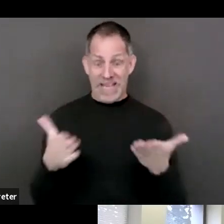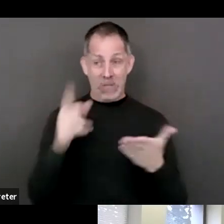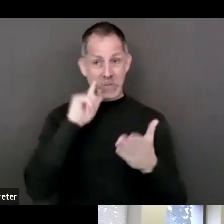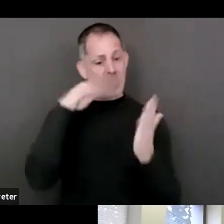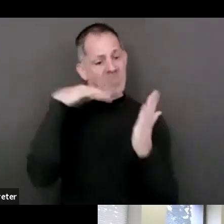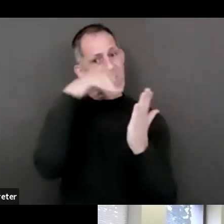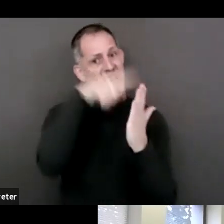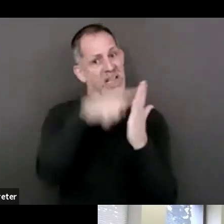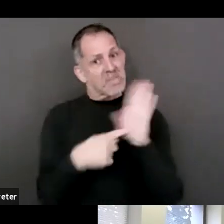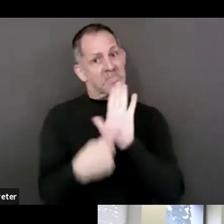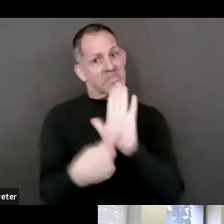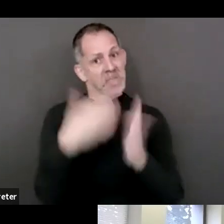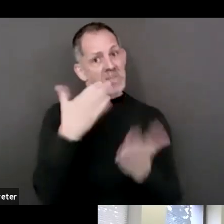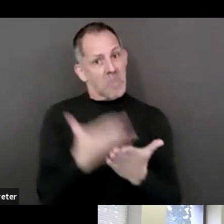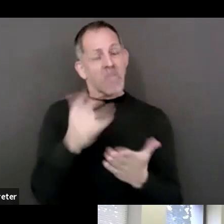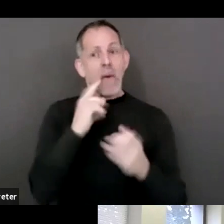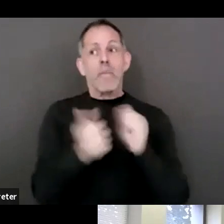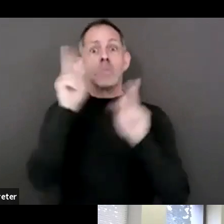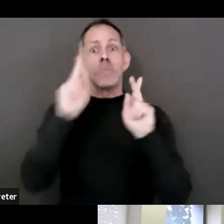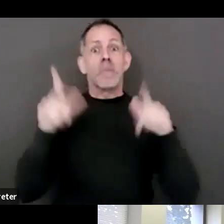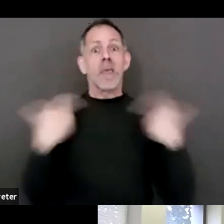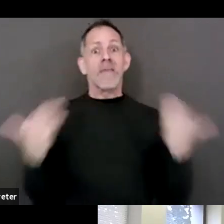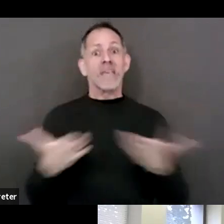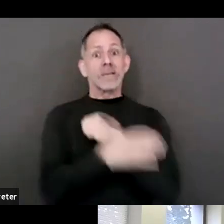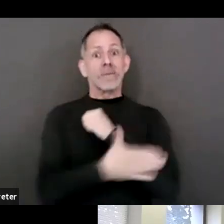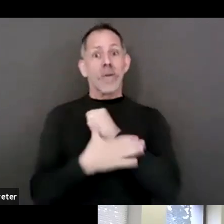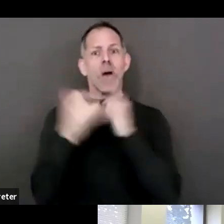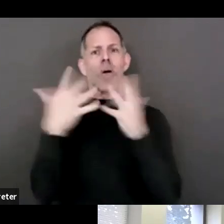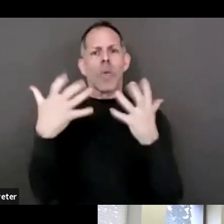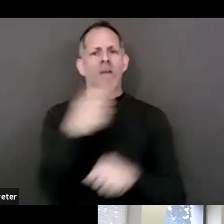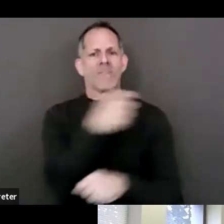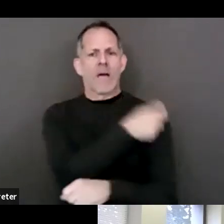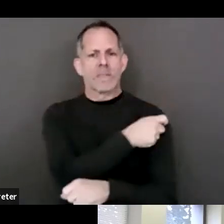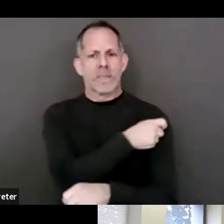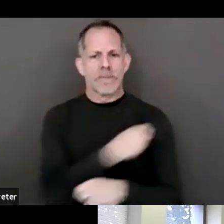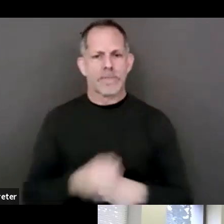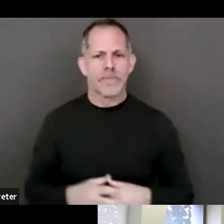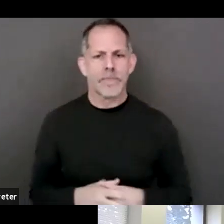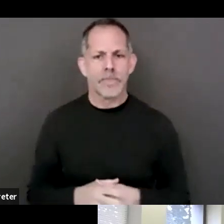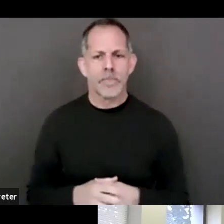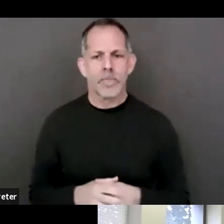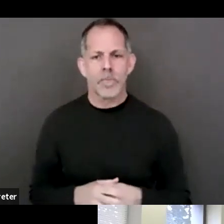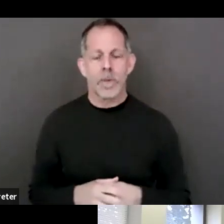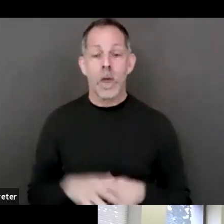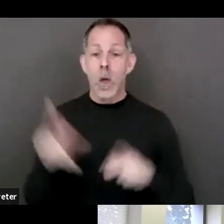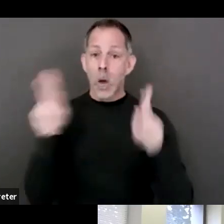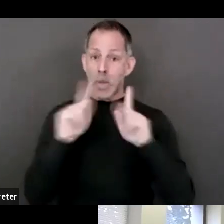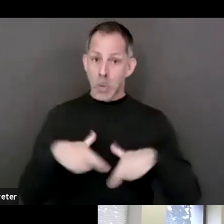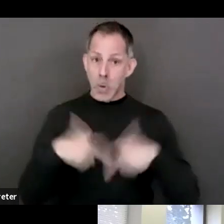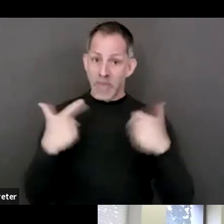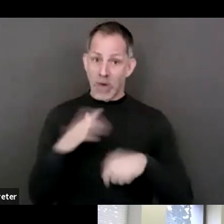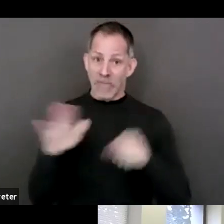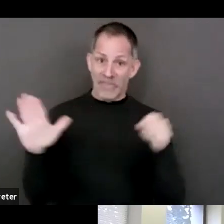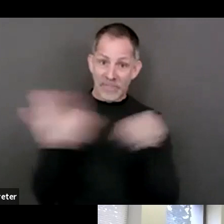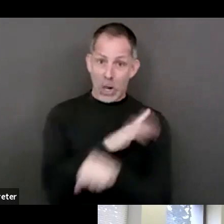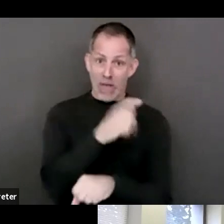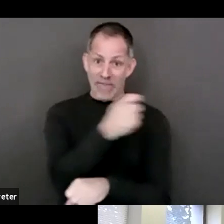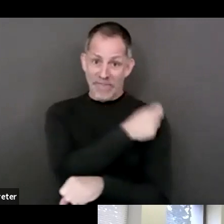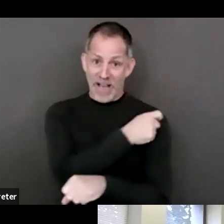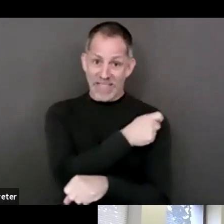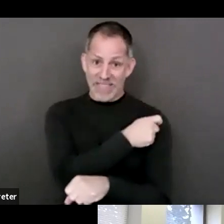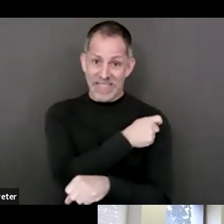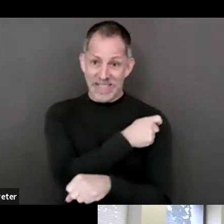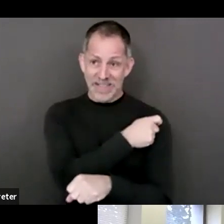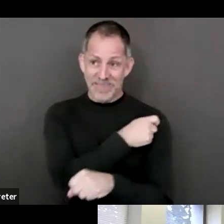residents over 16 now who are fully vaccinated. So we have a ways to go, but we want to make sure we're doing our part to make sure that